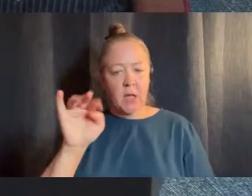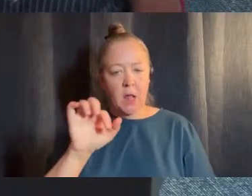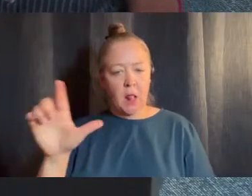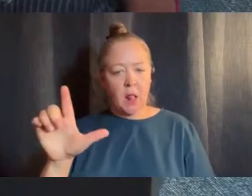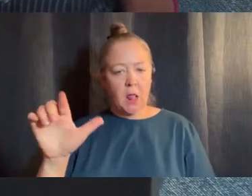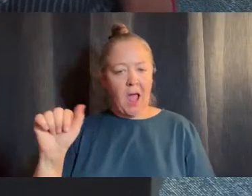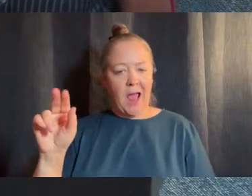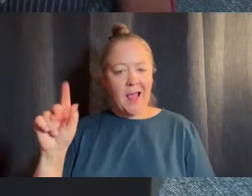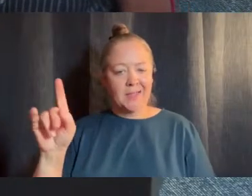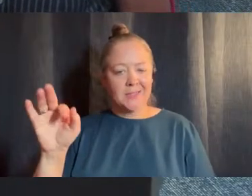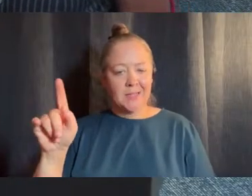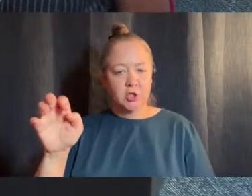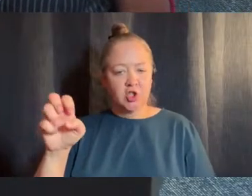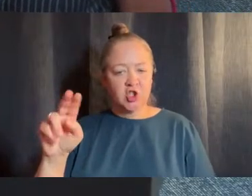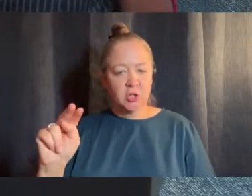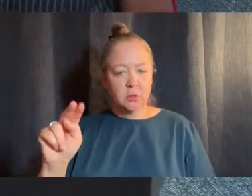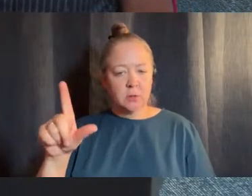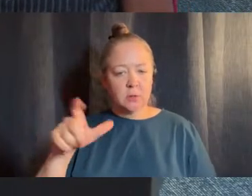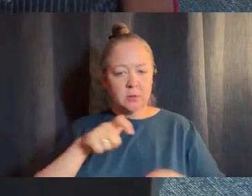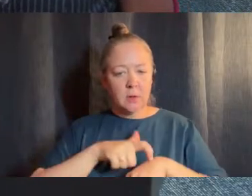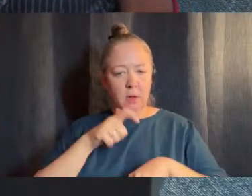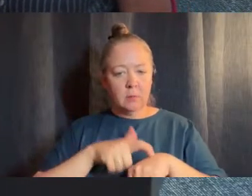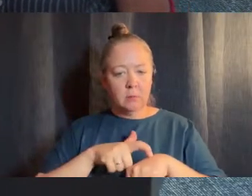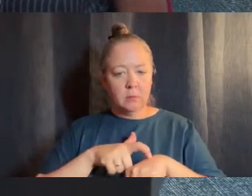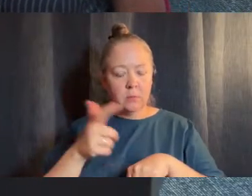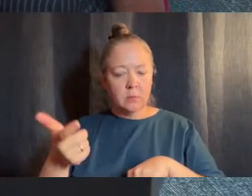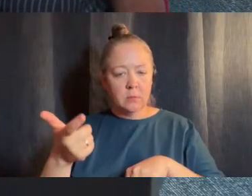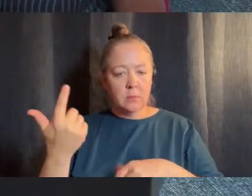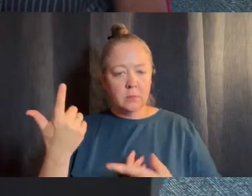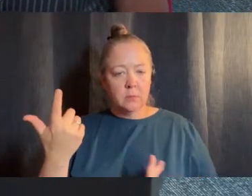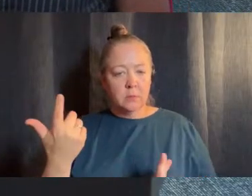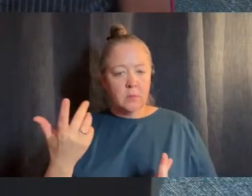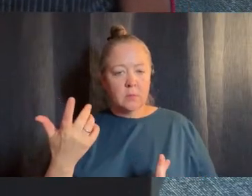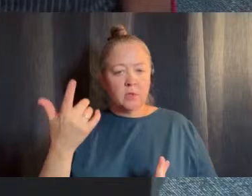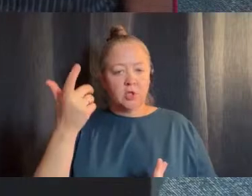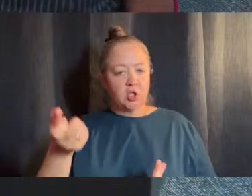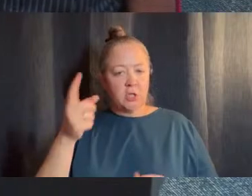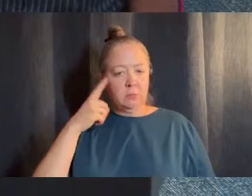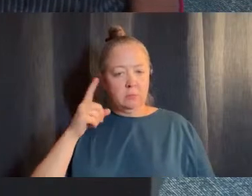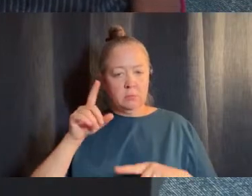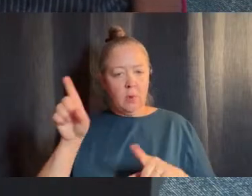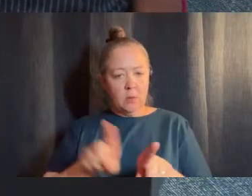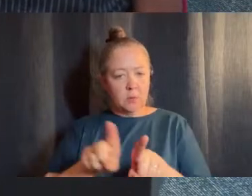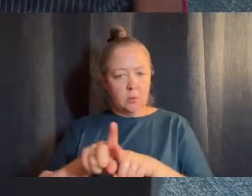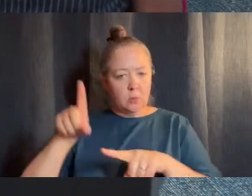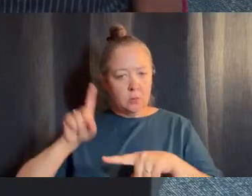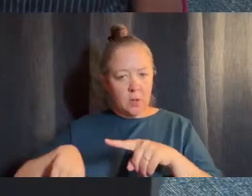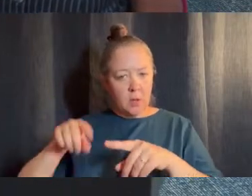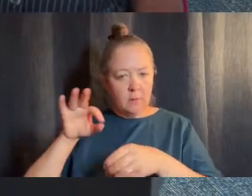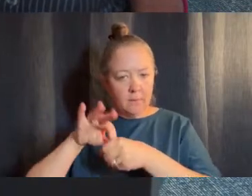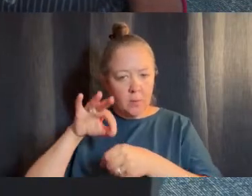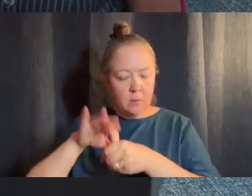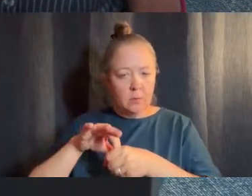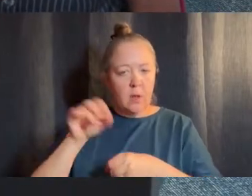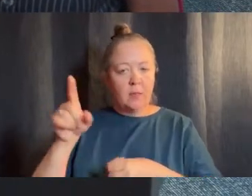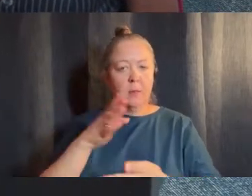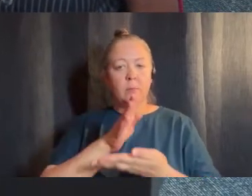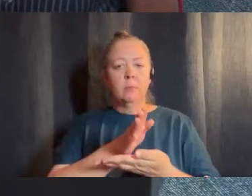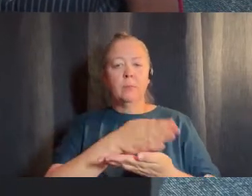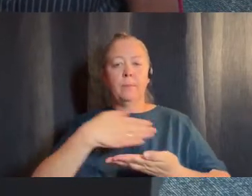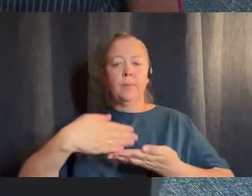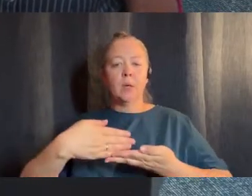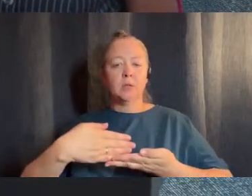item that Ms. Fry would not allocate the 5 minutes to vote? At the budget hearing, she had the largest